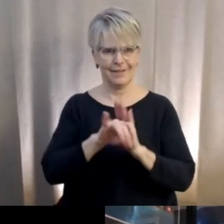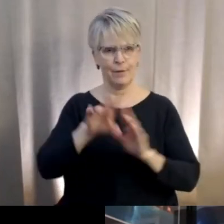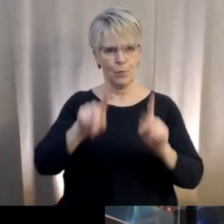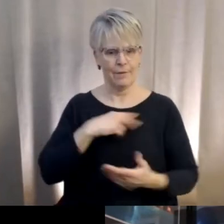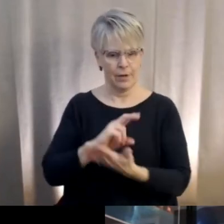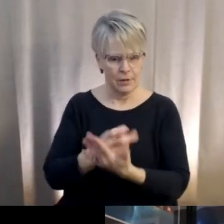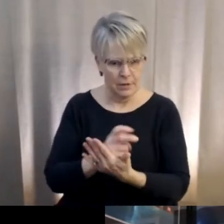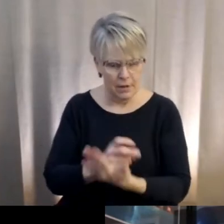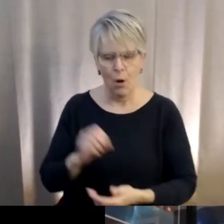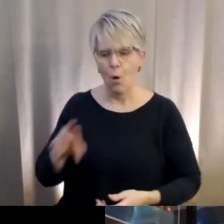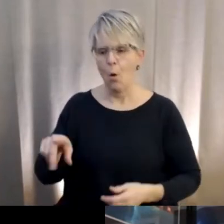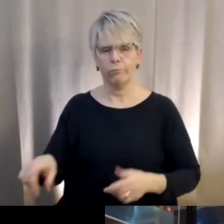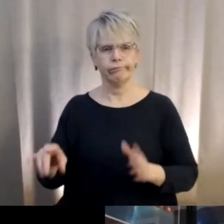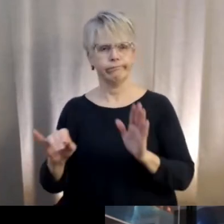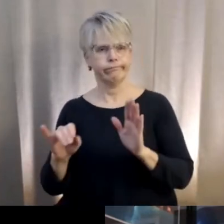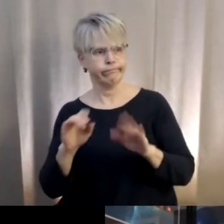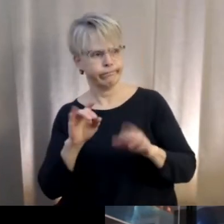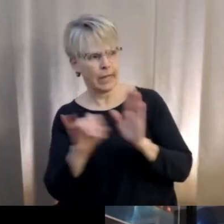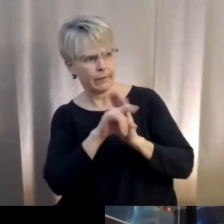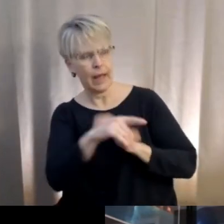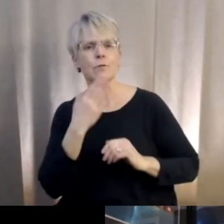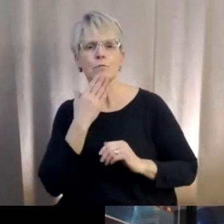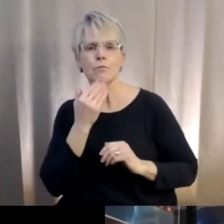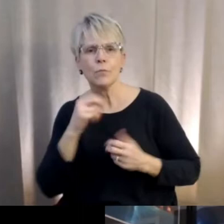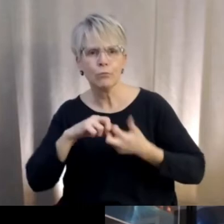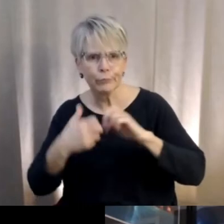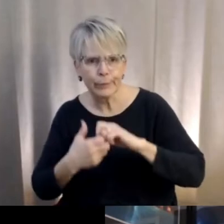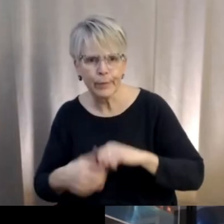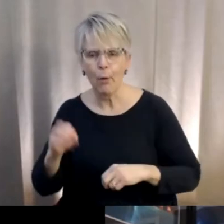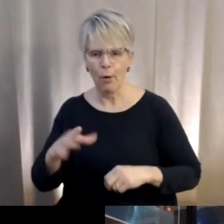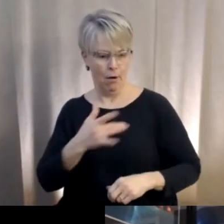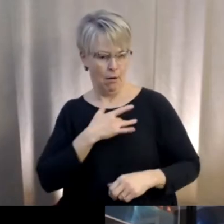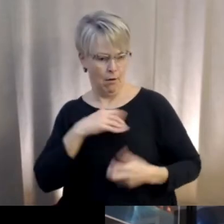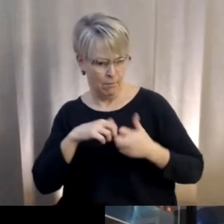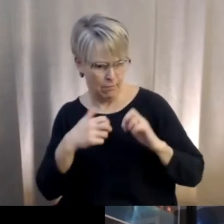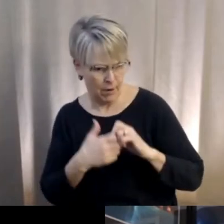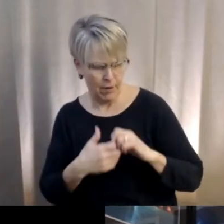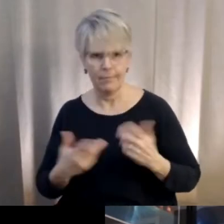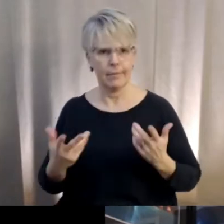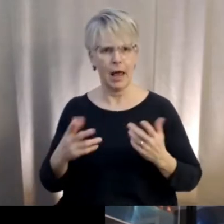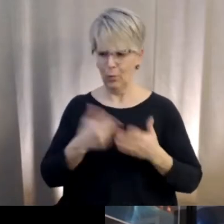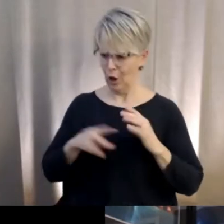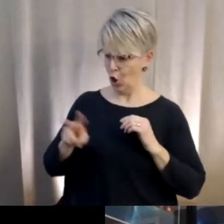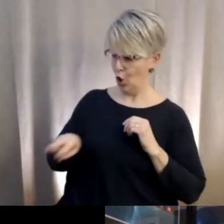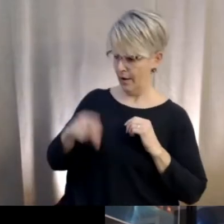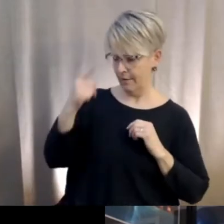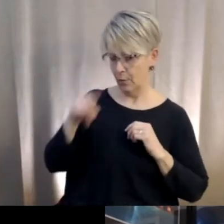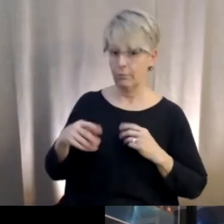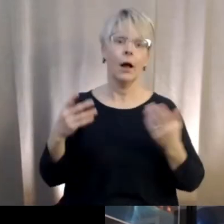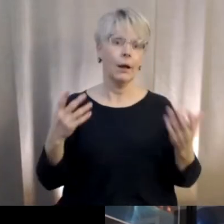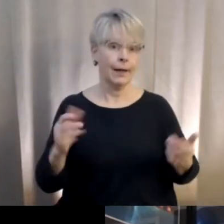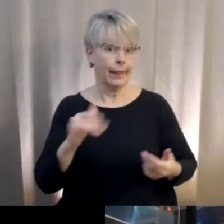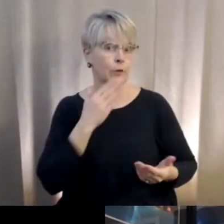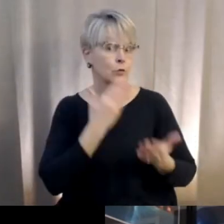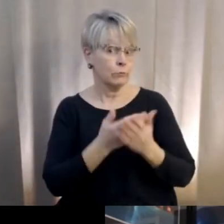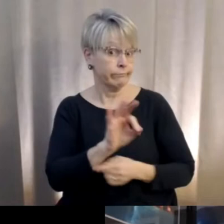diabetic alert dog, or heart alert, or, you know, even just physical support. Yeah, absolutely. I mean, I think it's a great thing to bring